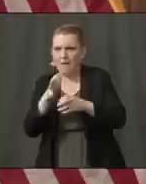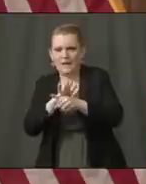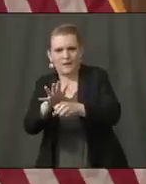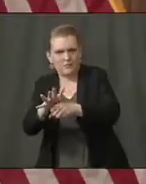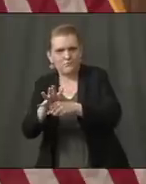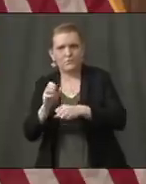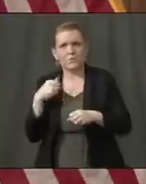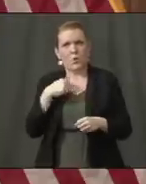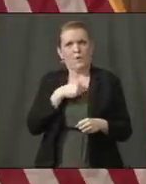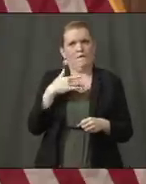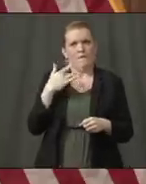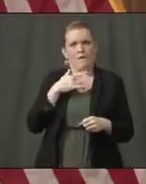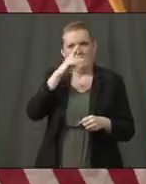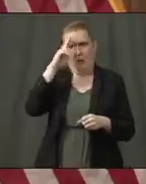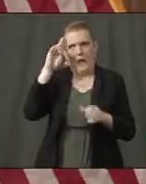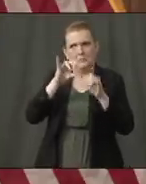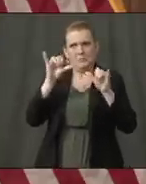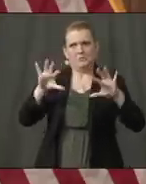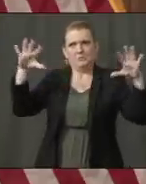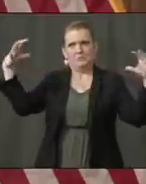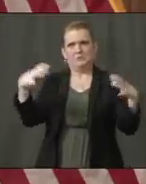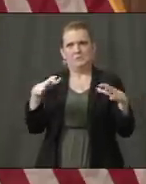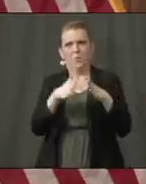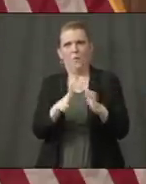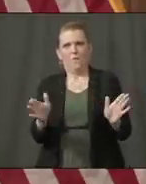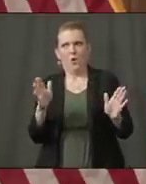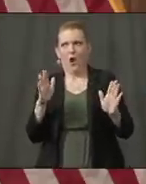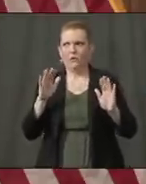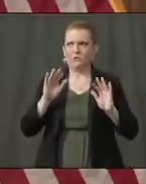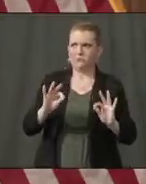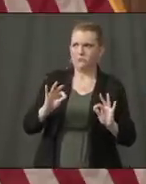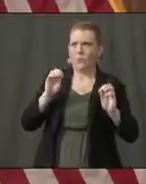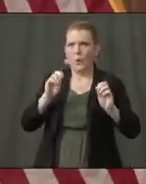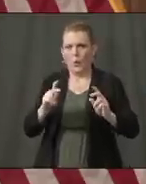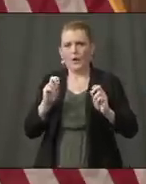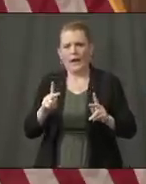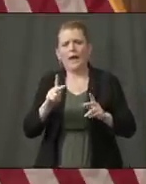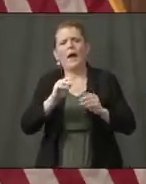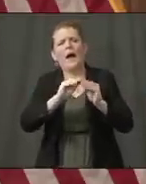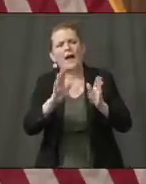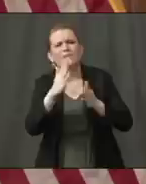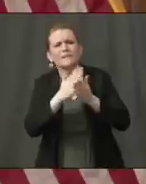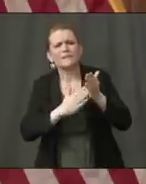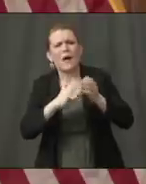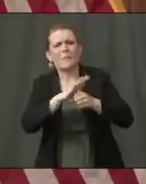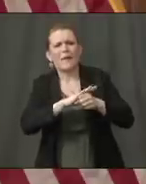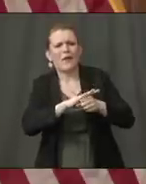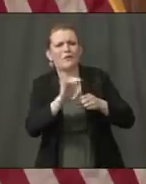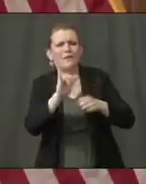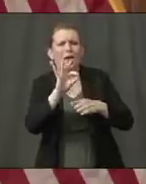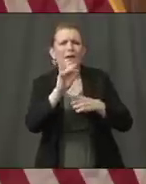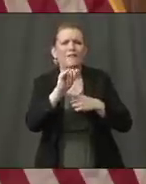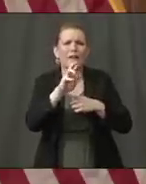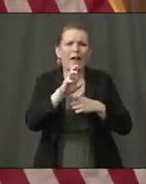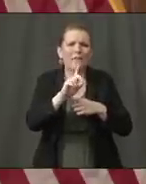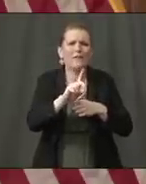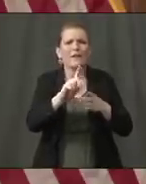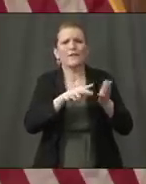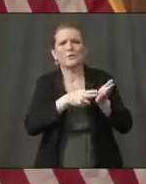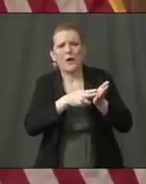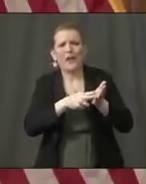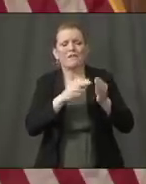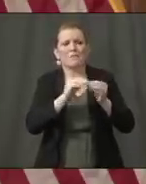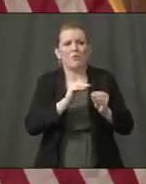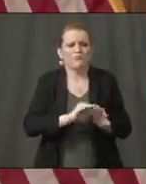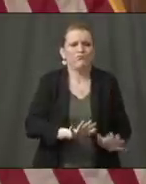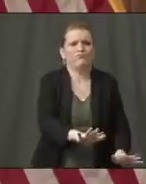in Lower Fairfield County and some of the hospitals down there, it is quite active still, but the teams are doing a great job. And on a statewide basis,